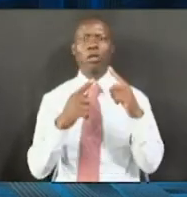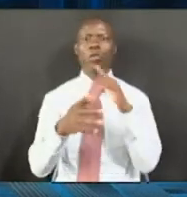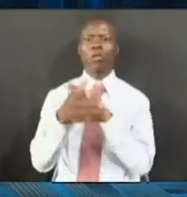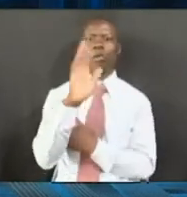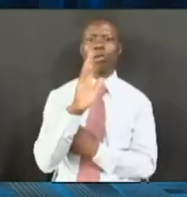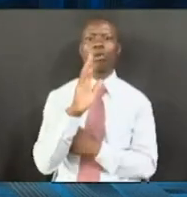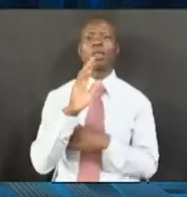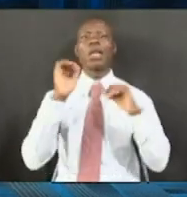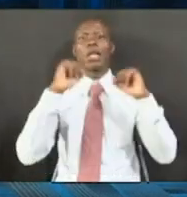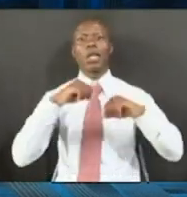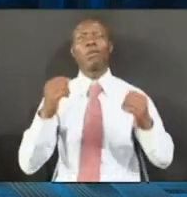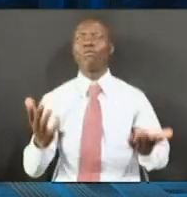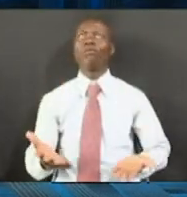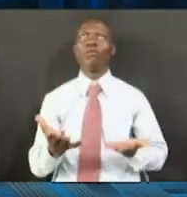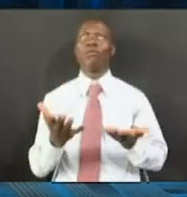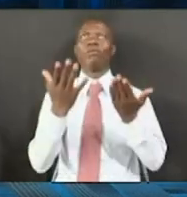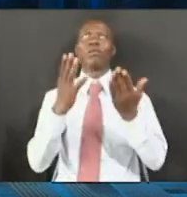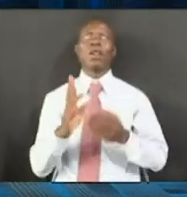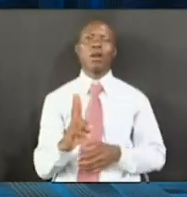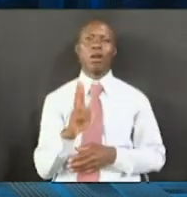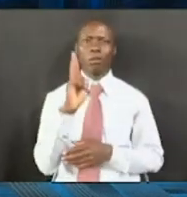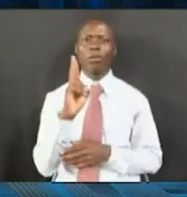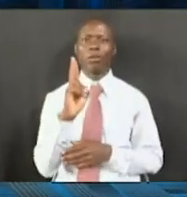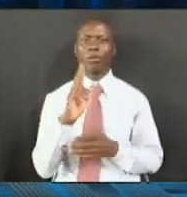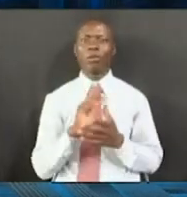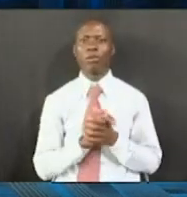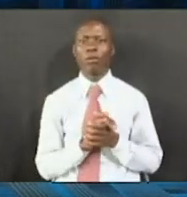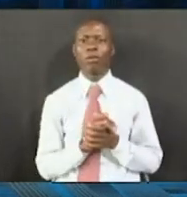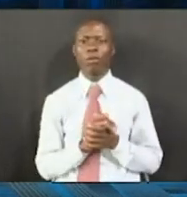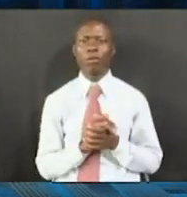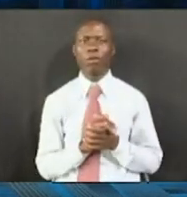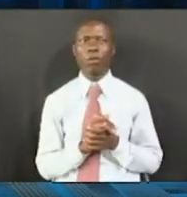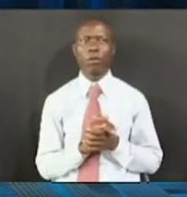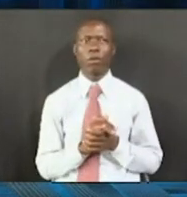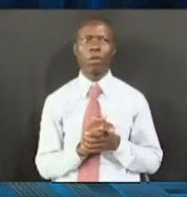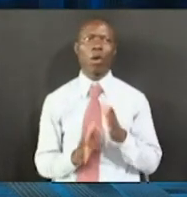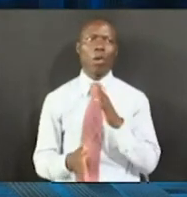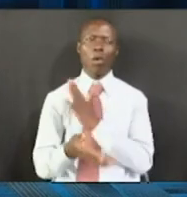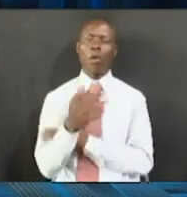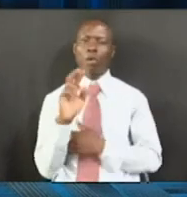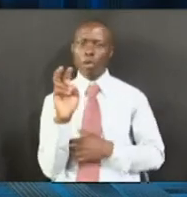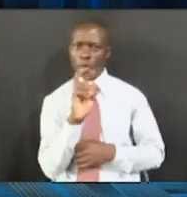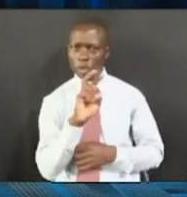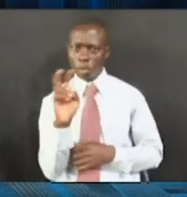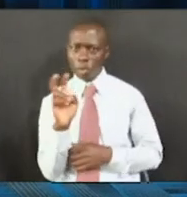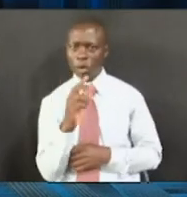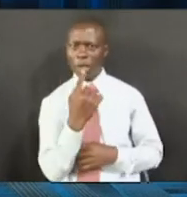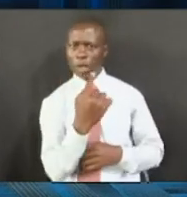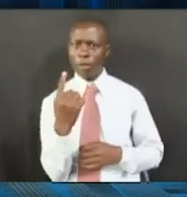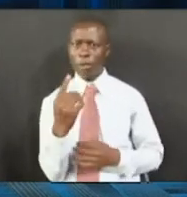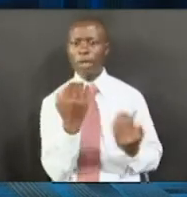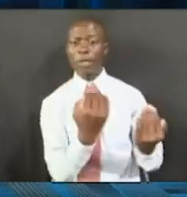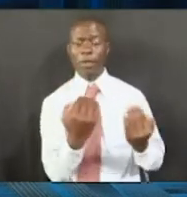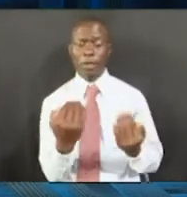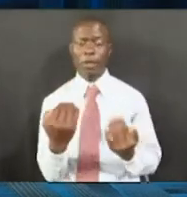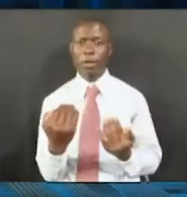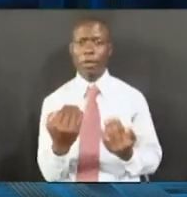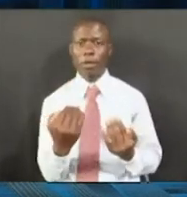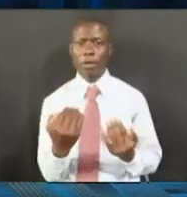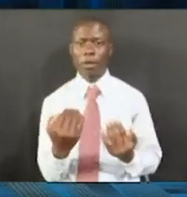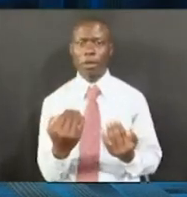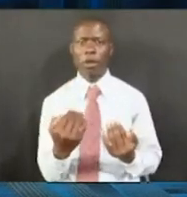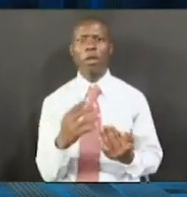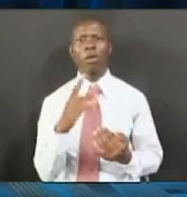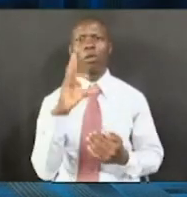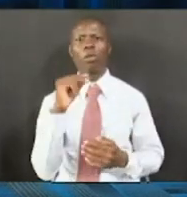to lift them up. 7 times. So God looking upon the children of men, there was no